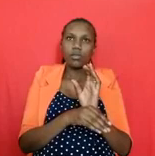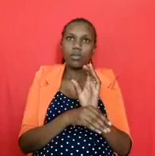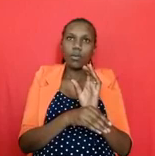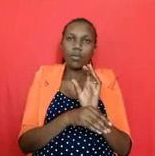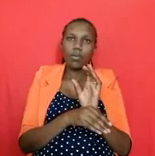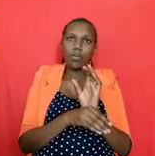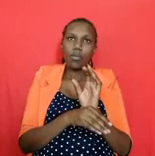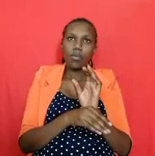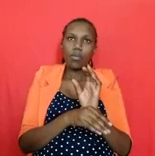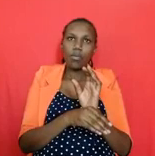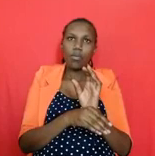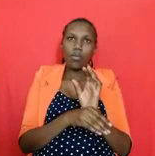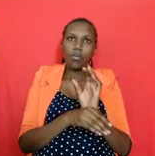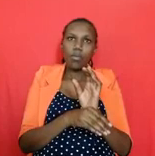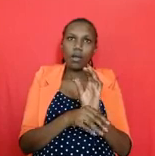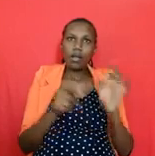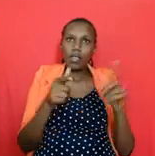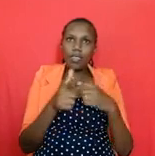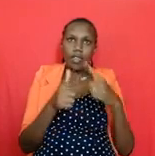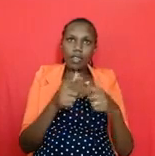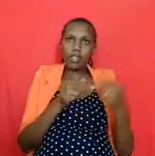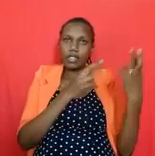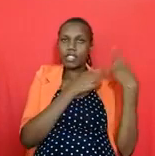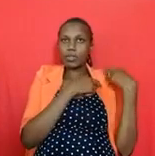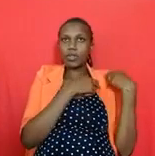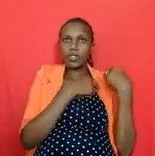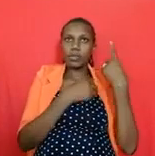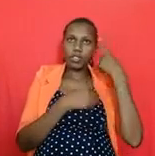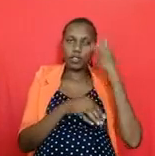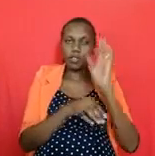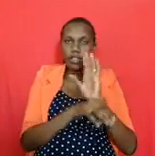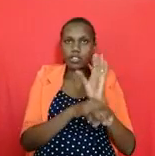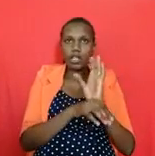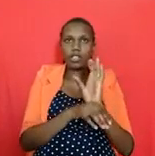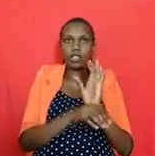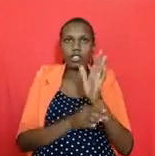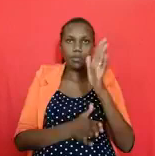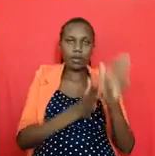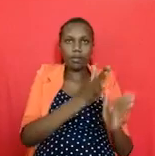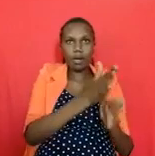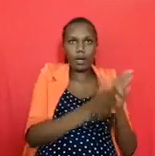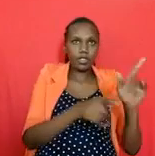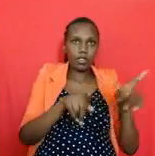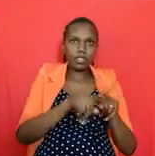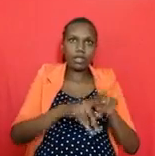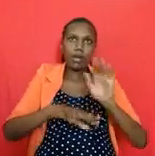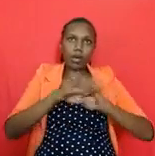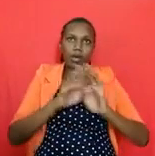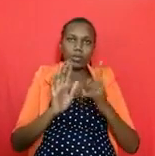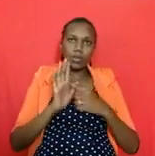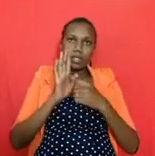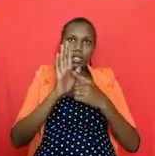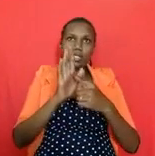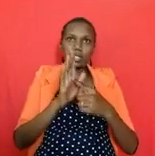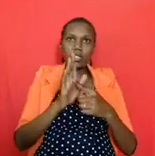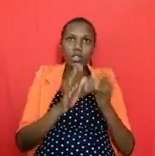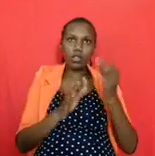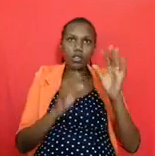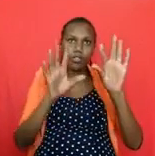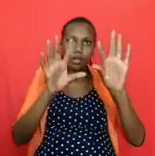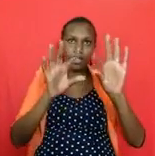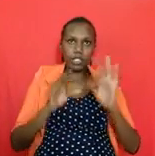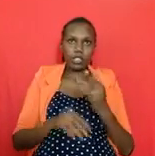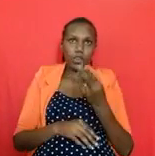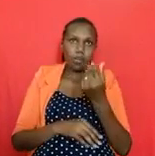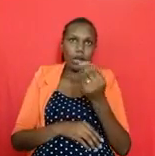Kiambu. The responsibility of the Church Council is the preparation and fair presentation of financial statements in accordance